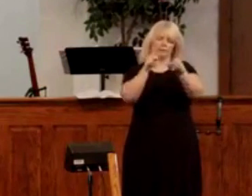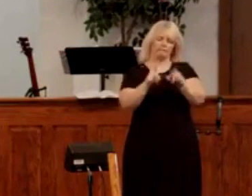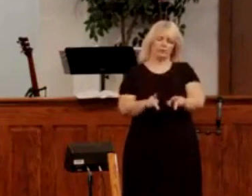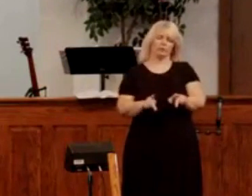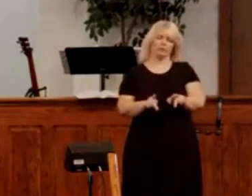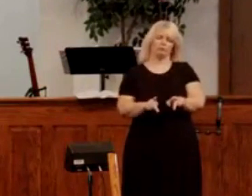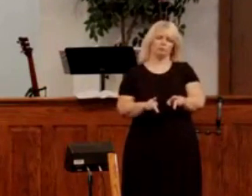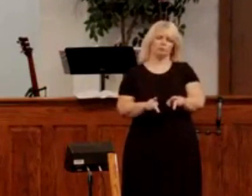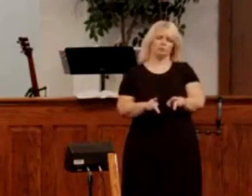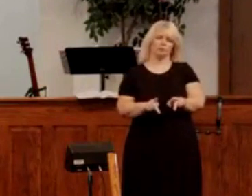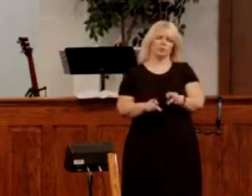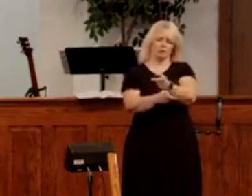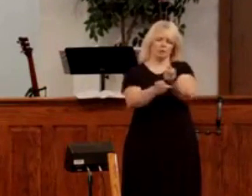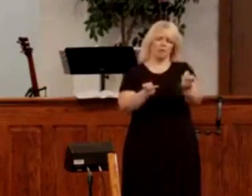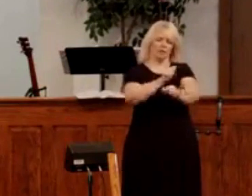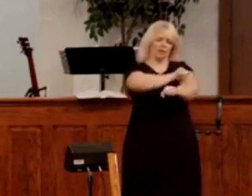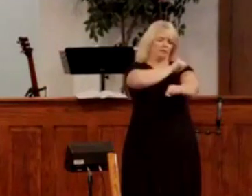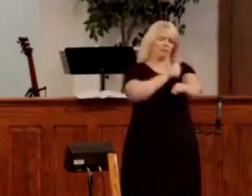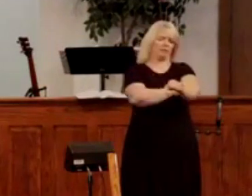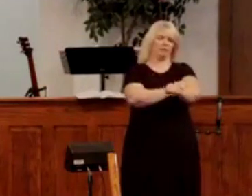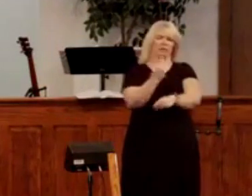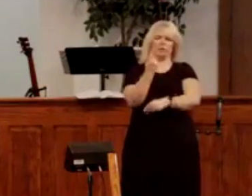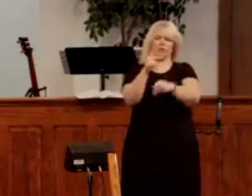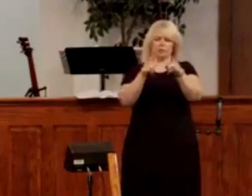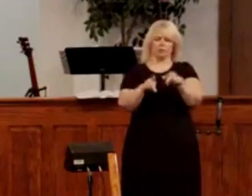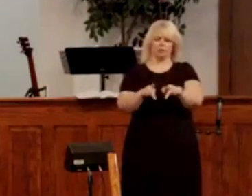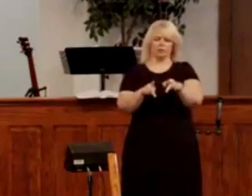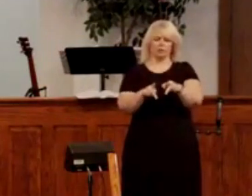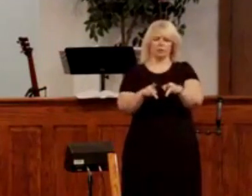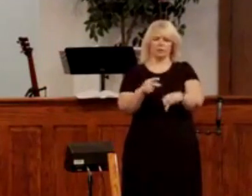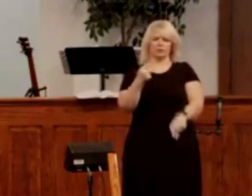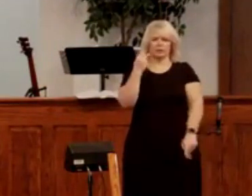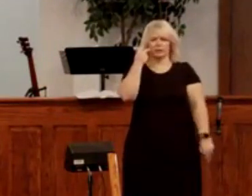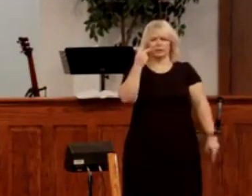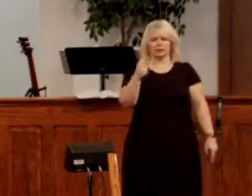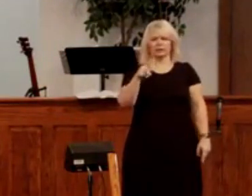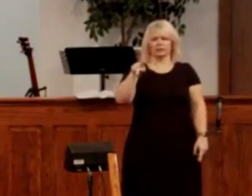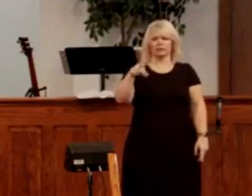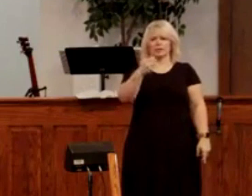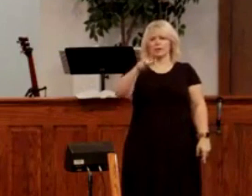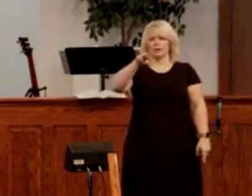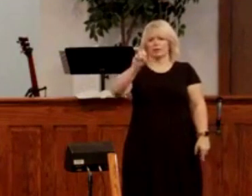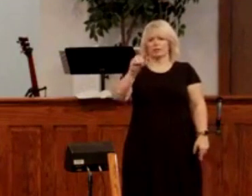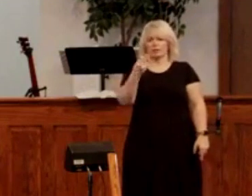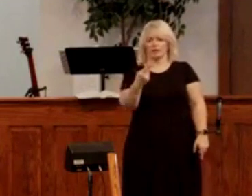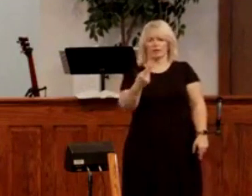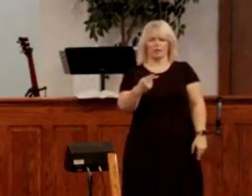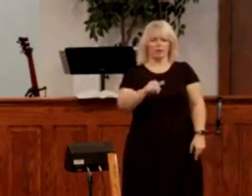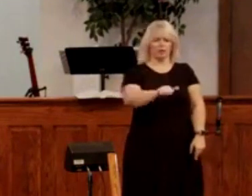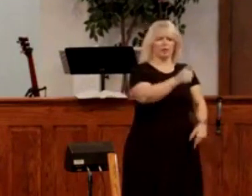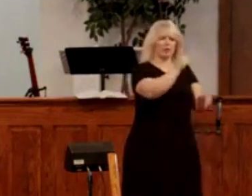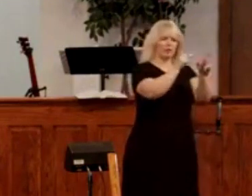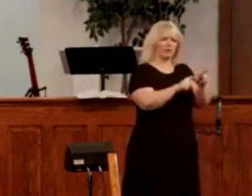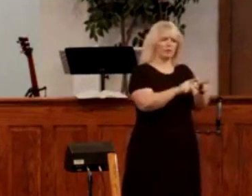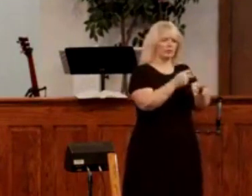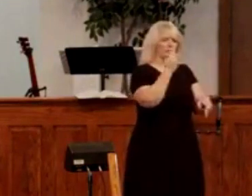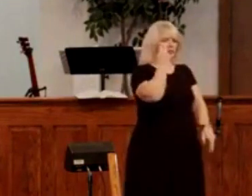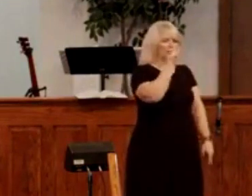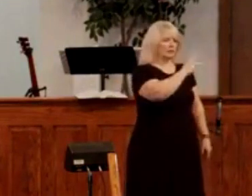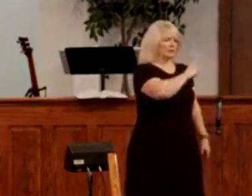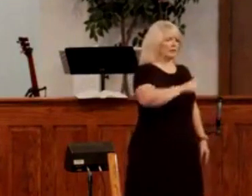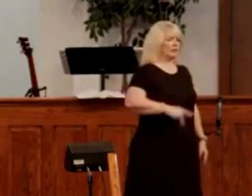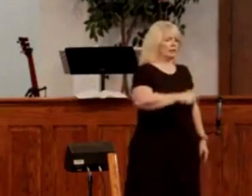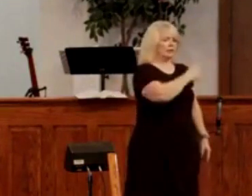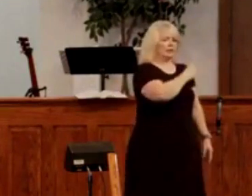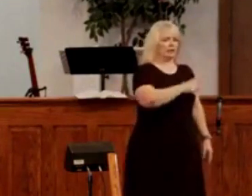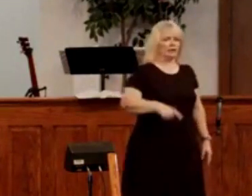authority. And one person looks at that person and sees Pharaoh. Another person looks at that person and sees King David, but they're looking at the